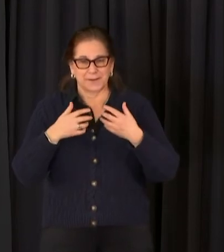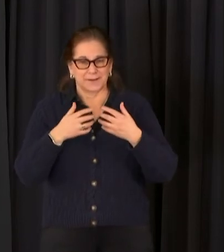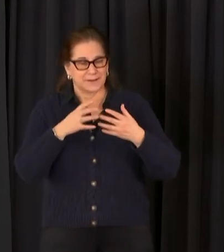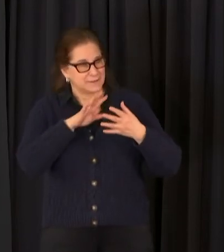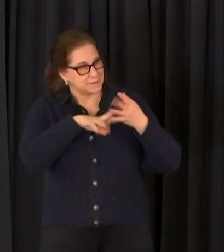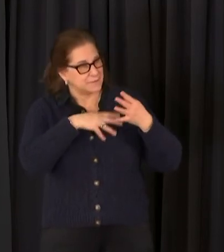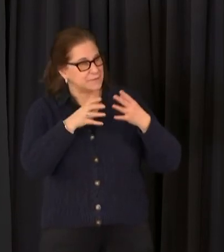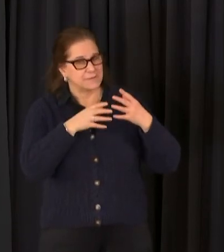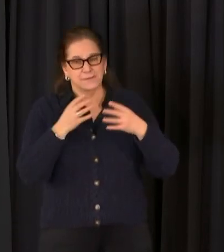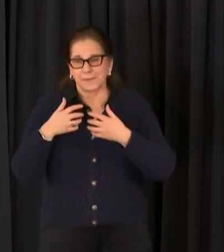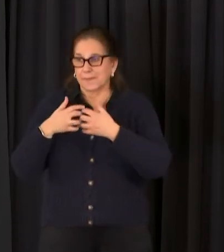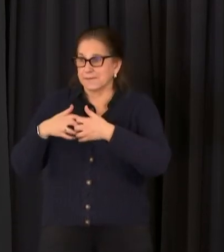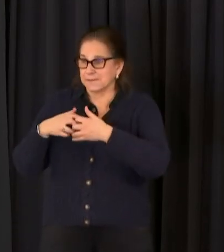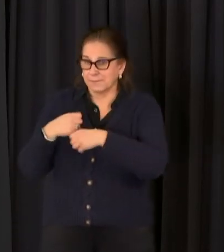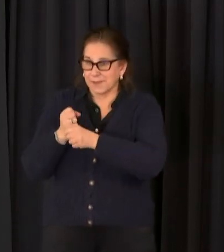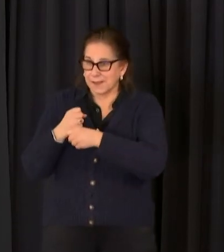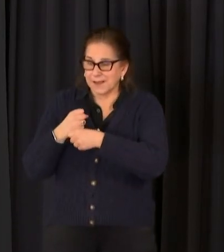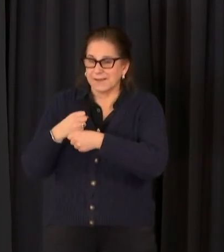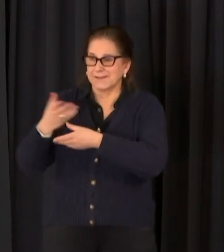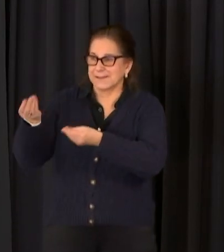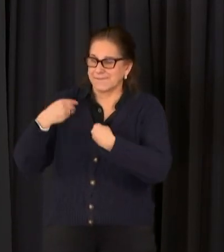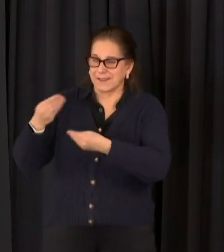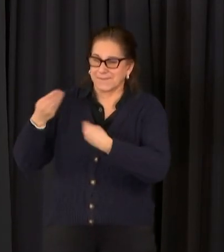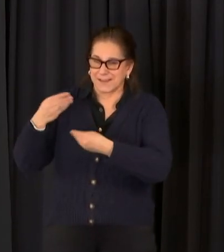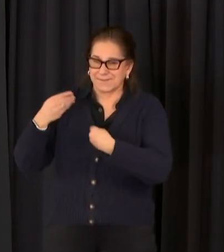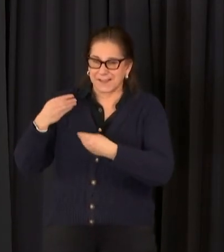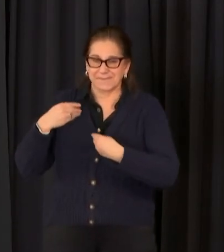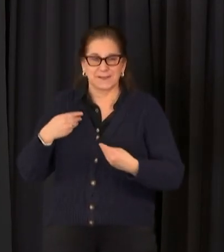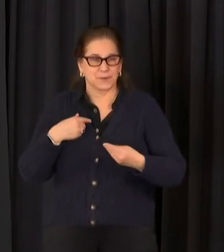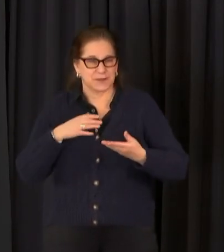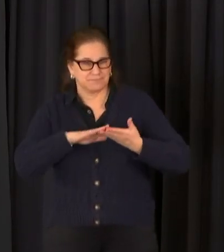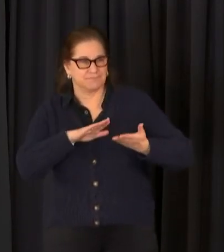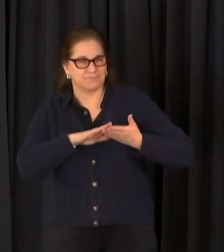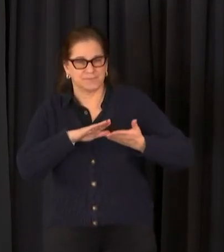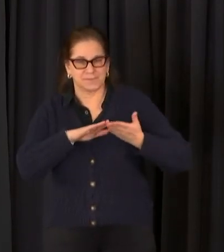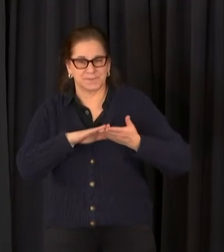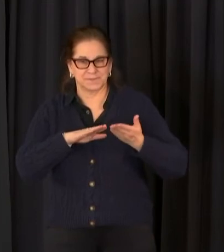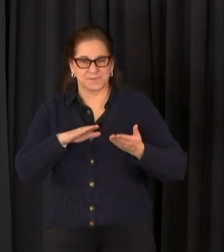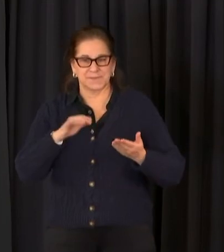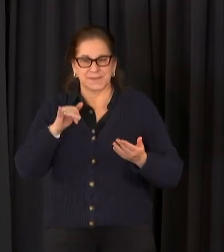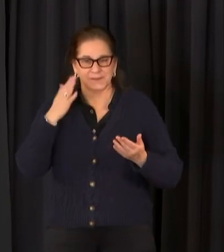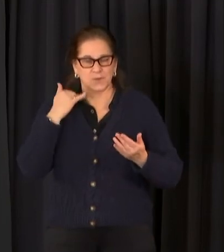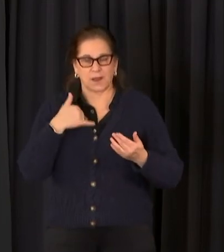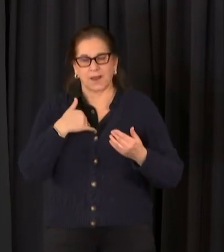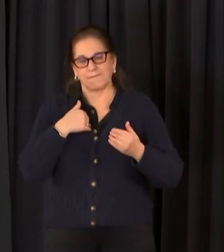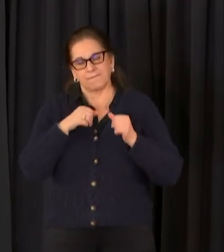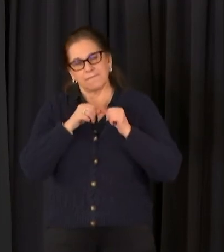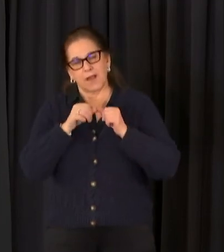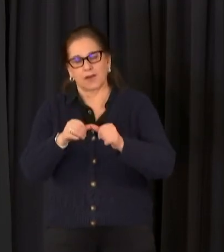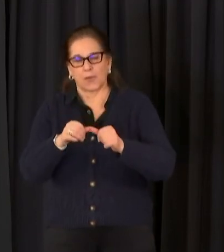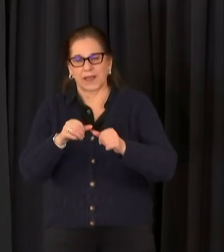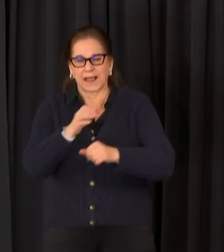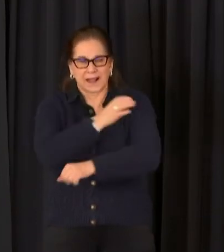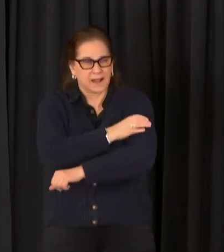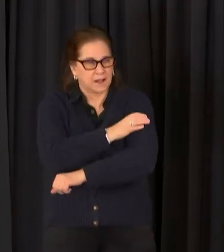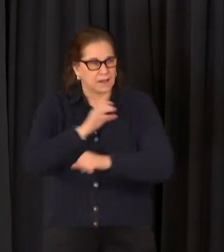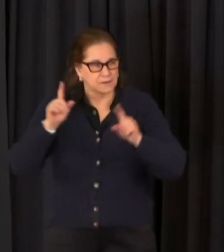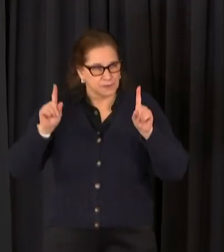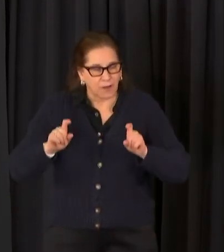manufacturers of the vaccine and the scientists. Is that, and that's the reason why this participation in the clinical trials still goes on